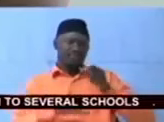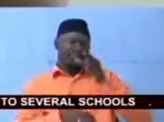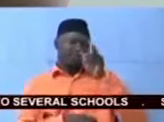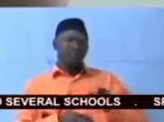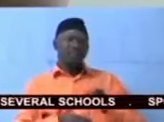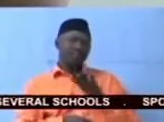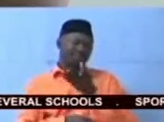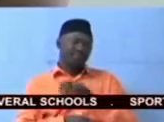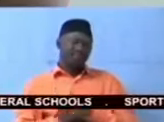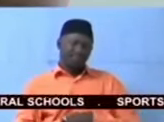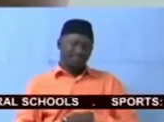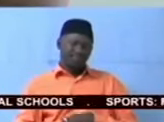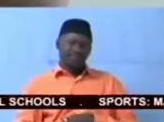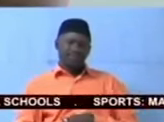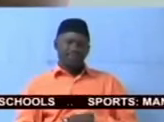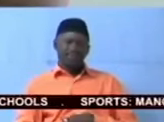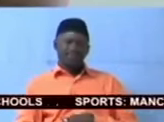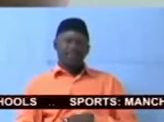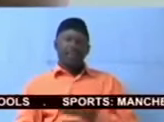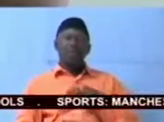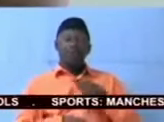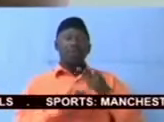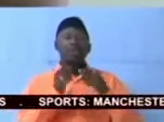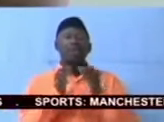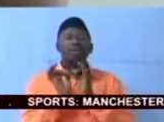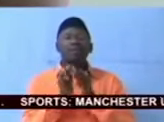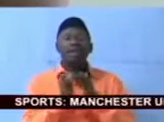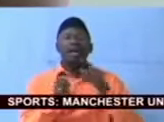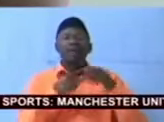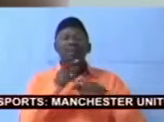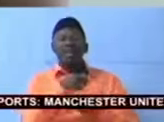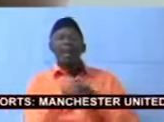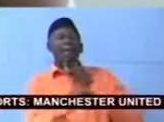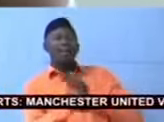Please continue to tell the commission what happened after he walked into your courtroom.